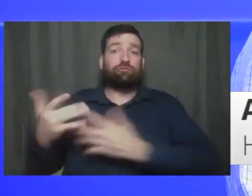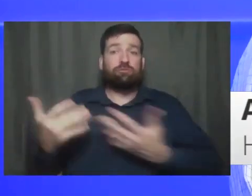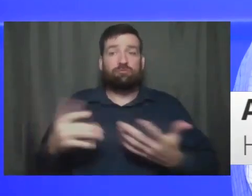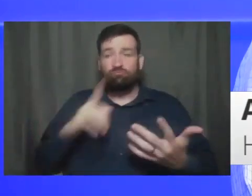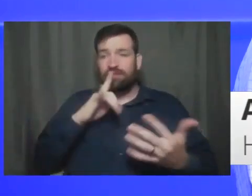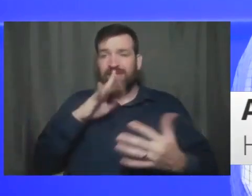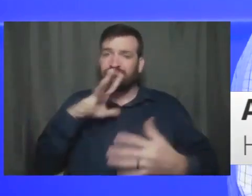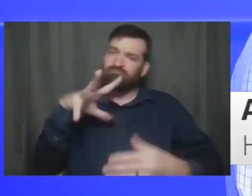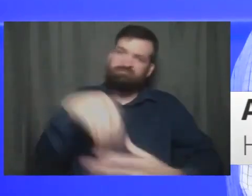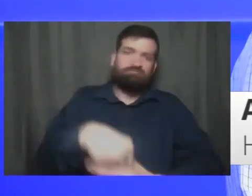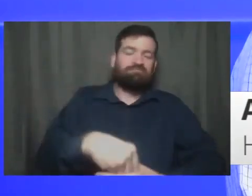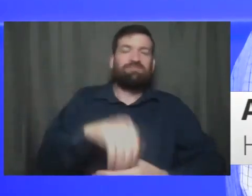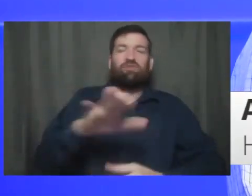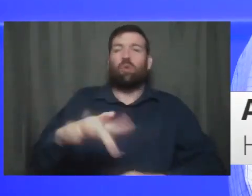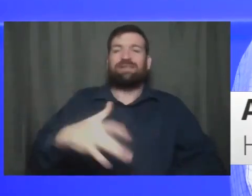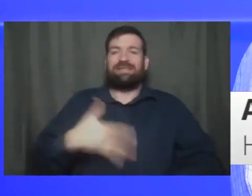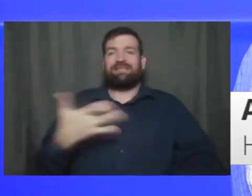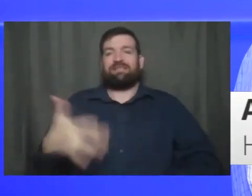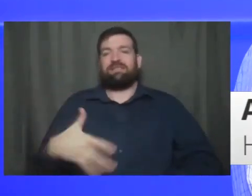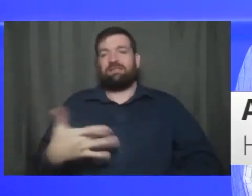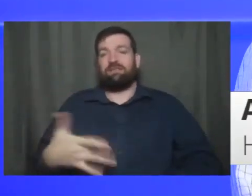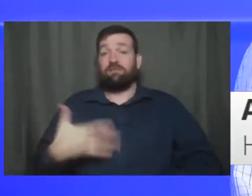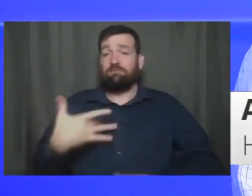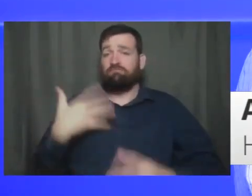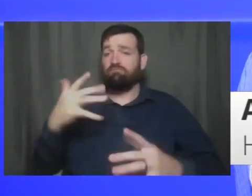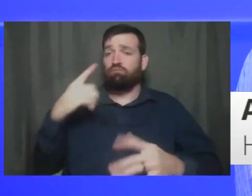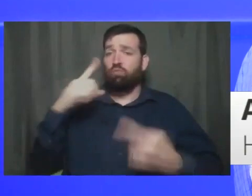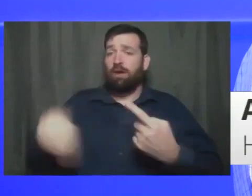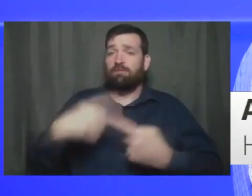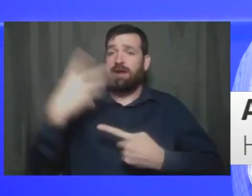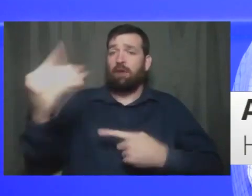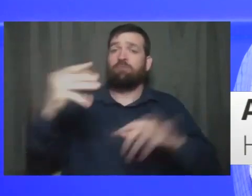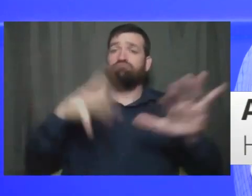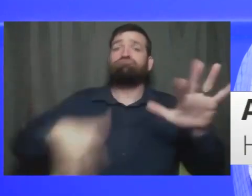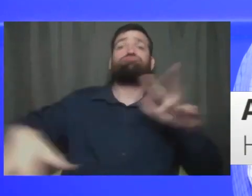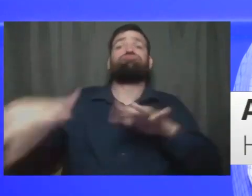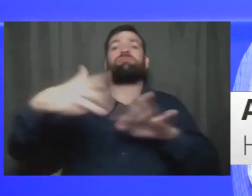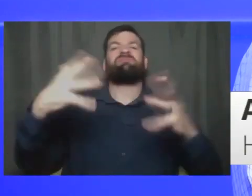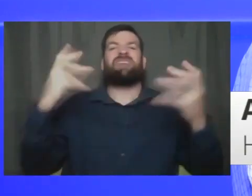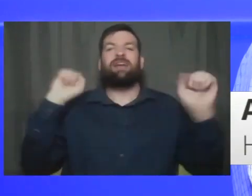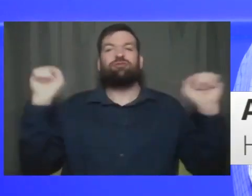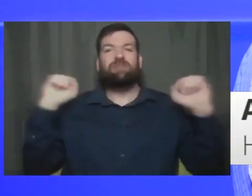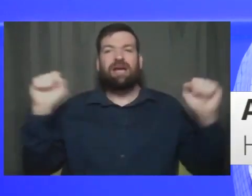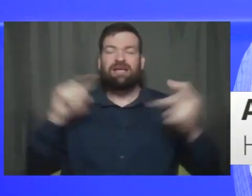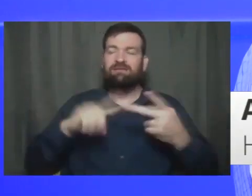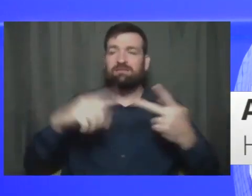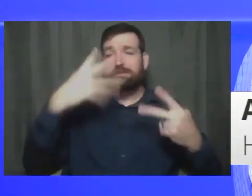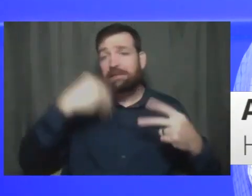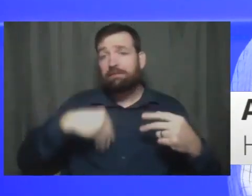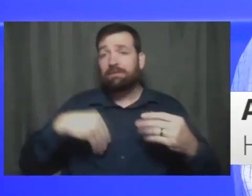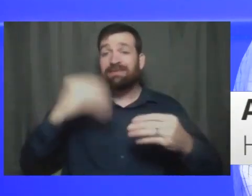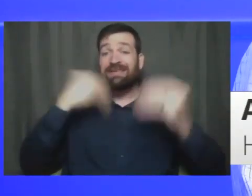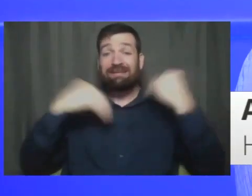senses. So there's that when you're out and about. Exercise we've touched on, the sleep, eating, and eating healthy.